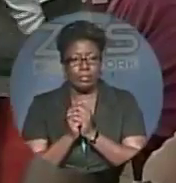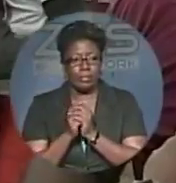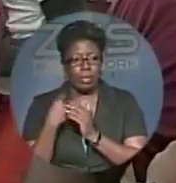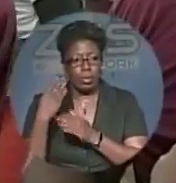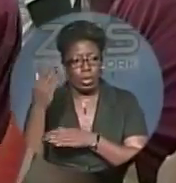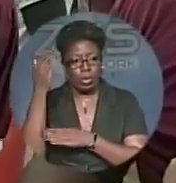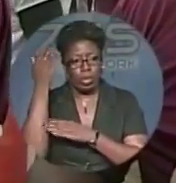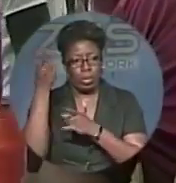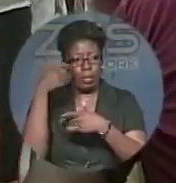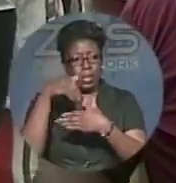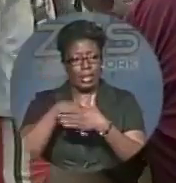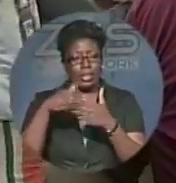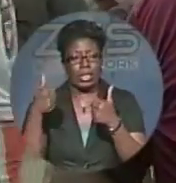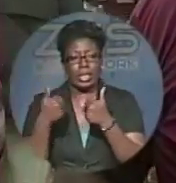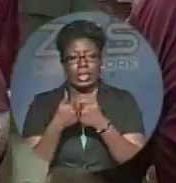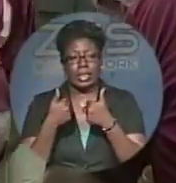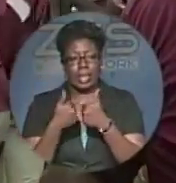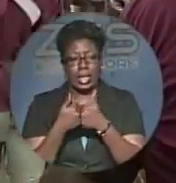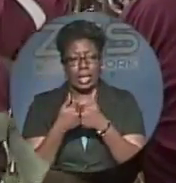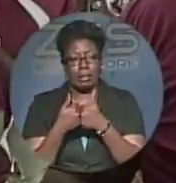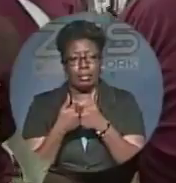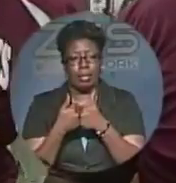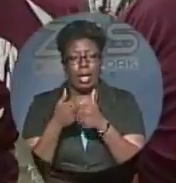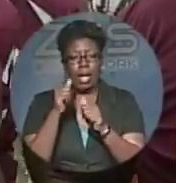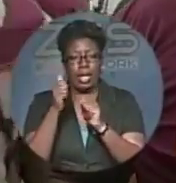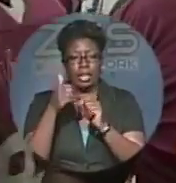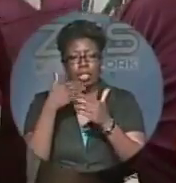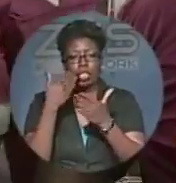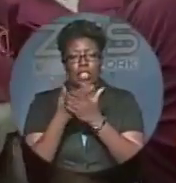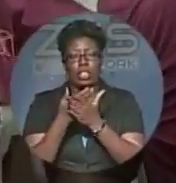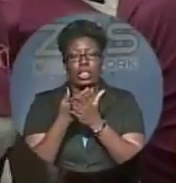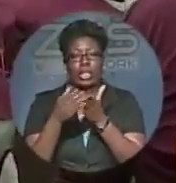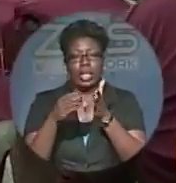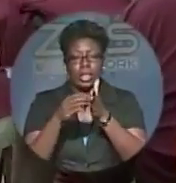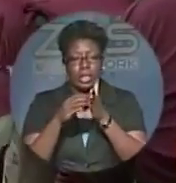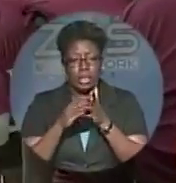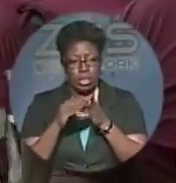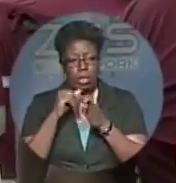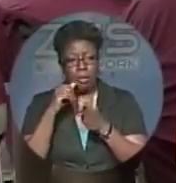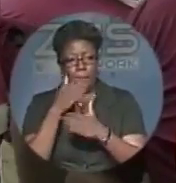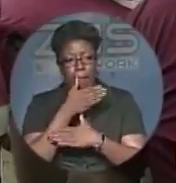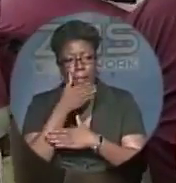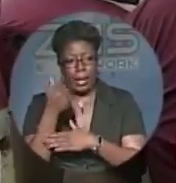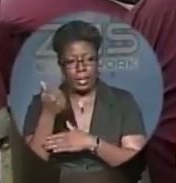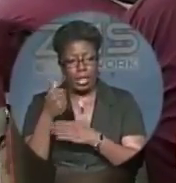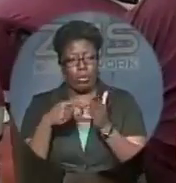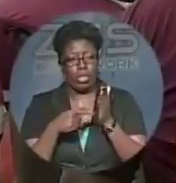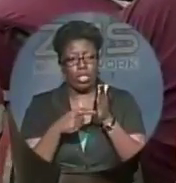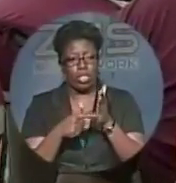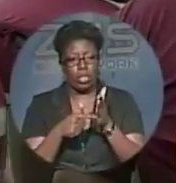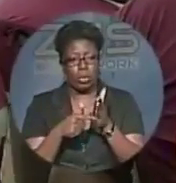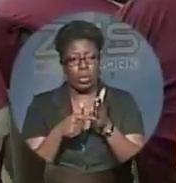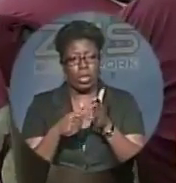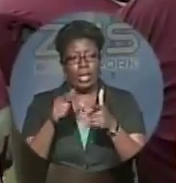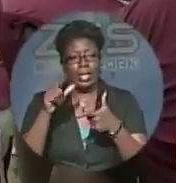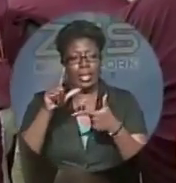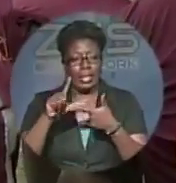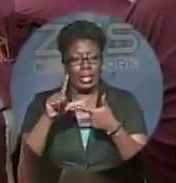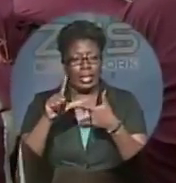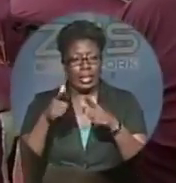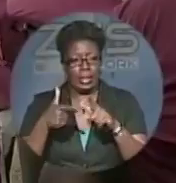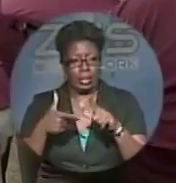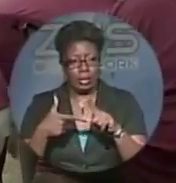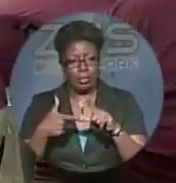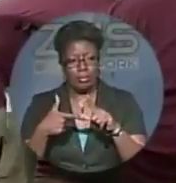it coming into this game. We say our athletes are the best condition, we have the best players, and we're going to show the league. Now, we had our